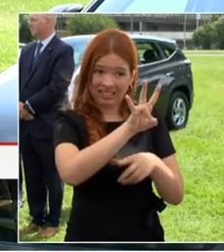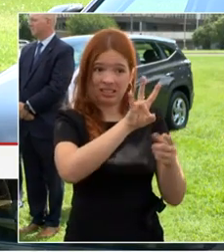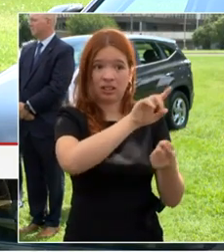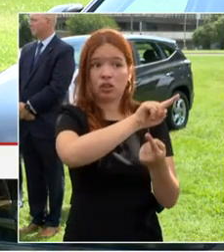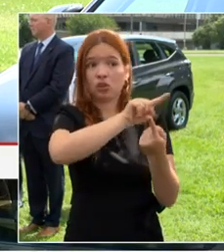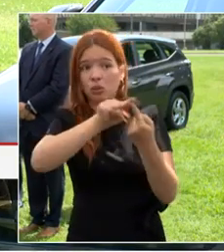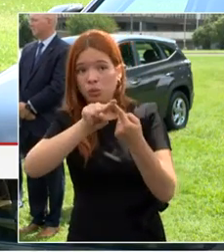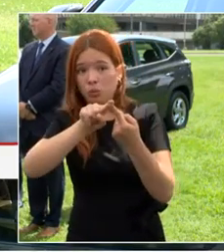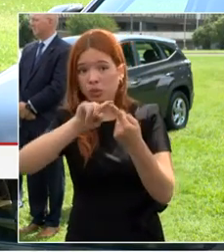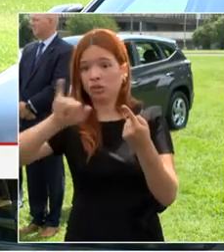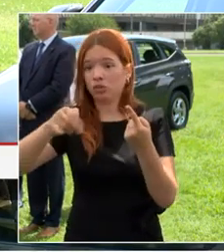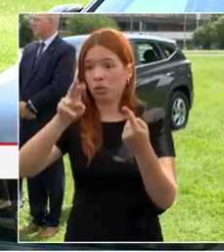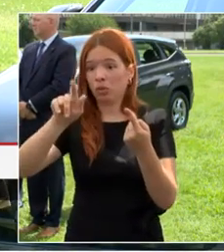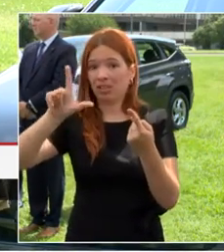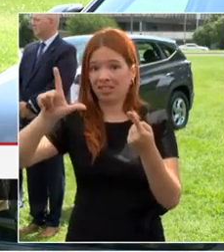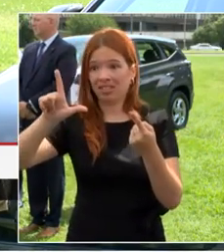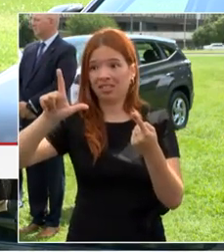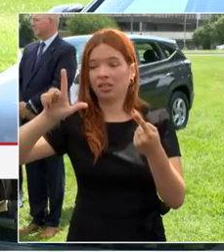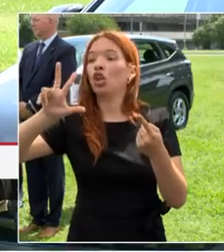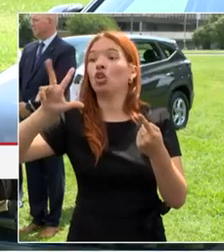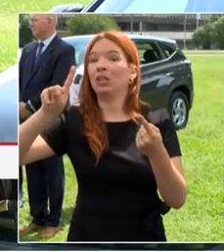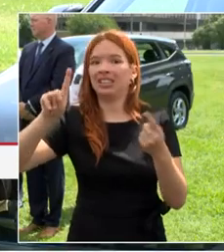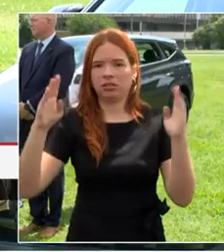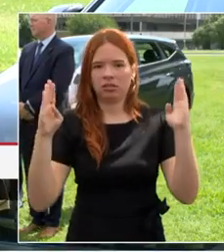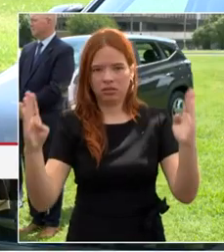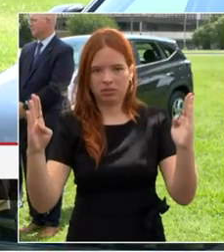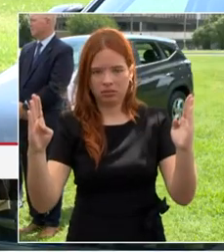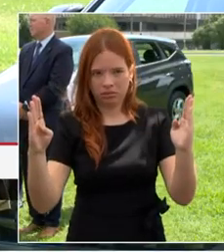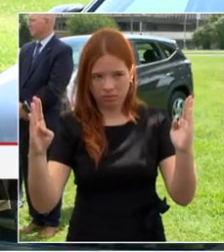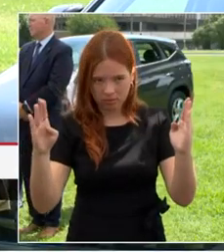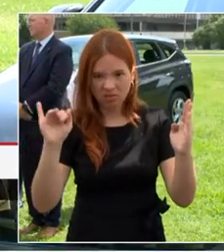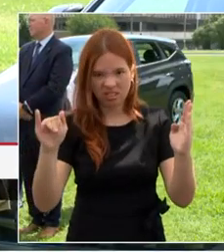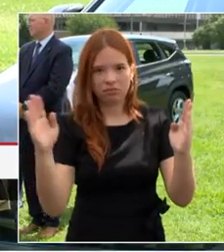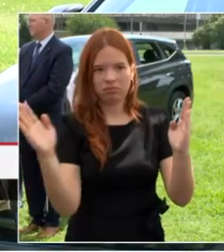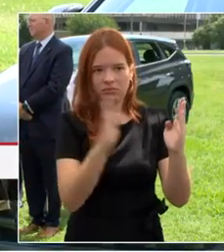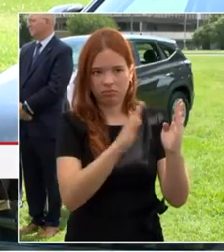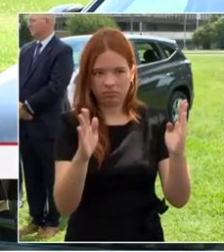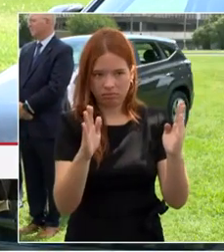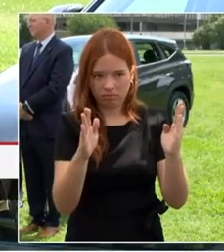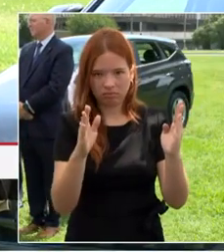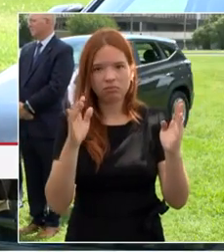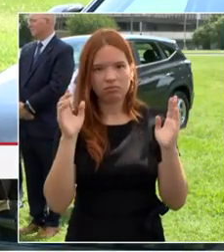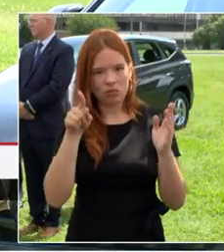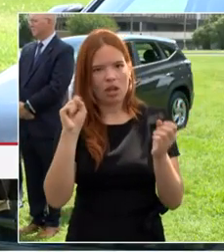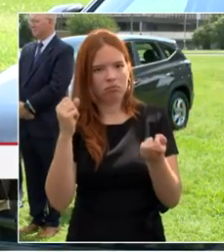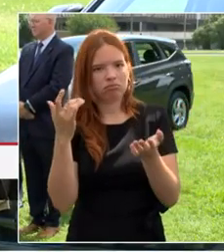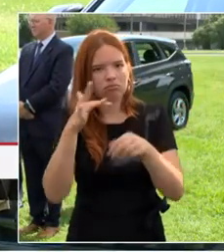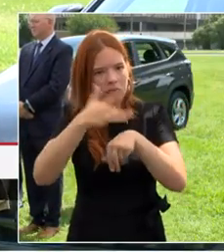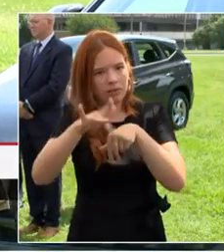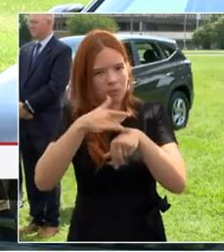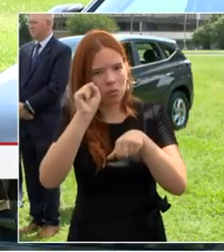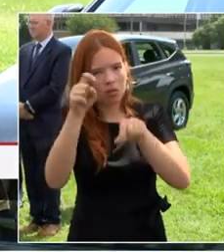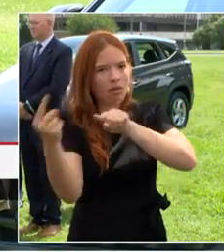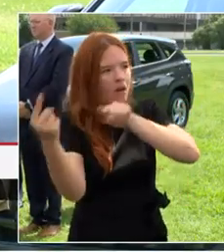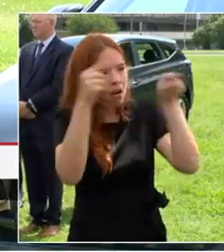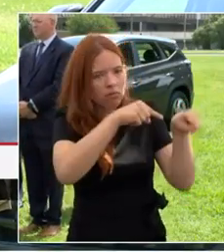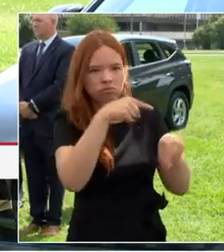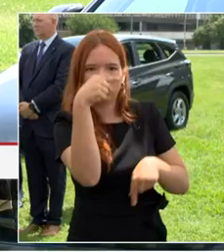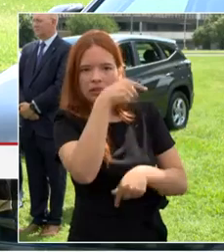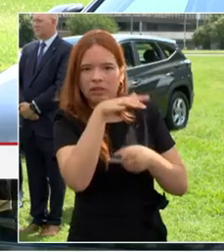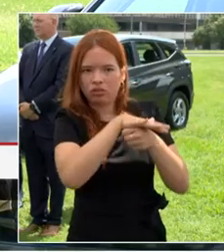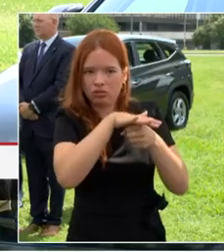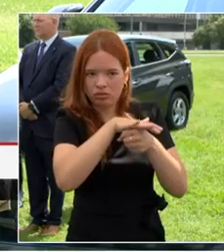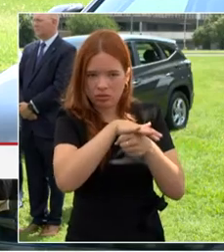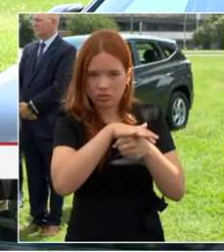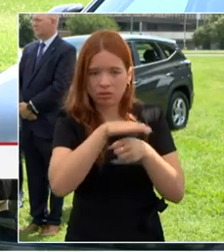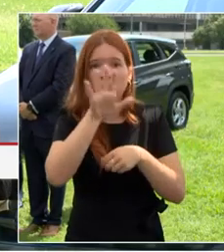July 31st. And DC residents can come to Lot 8 from 8 a.m. to 7 p.m. to get